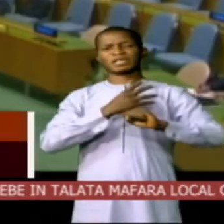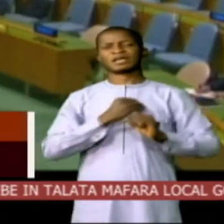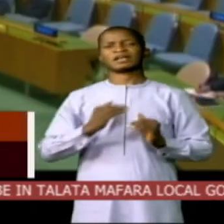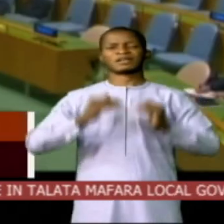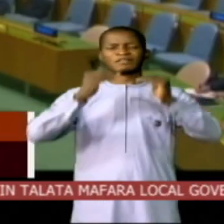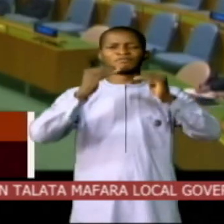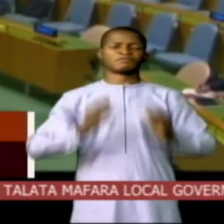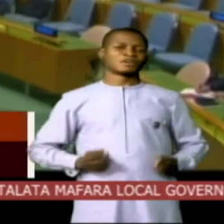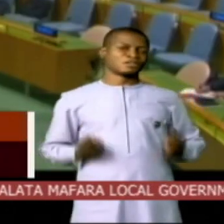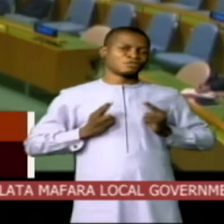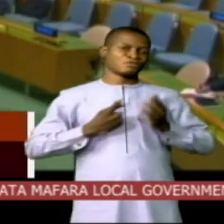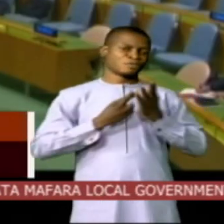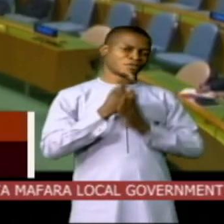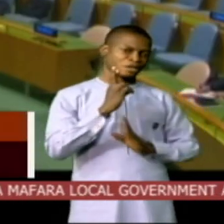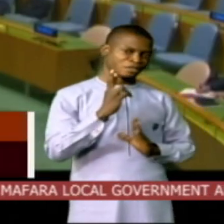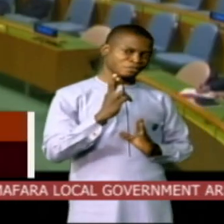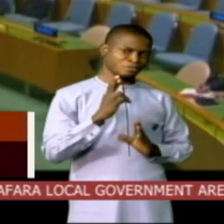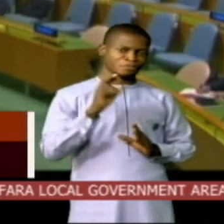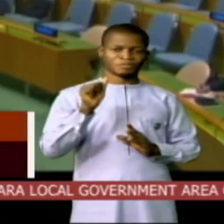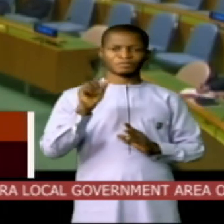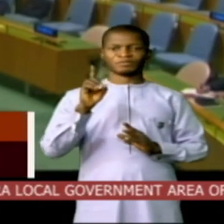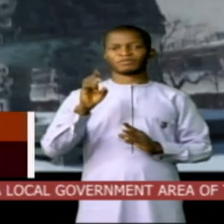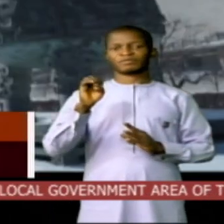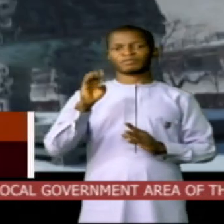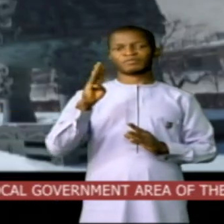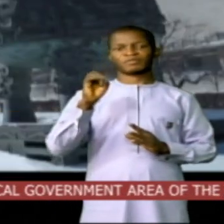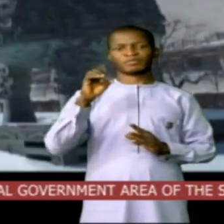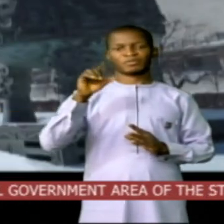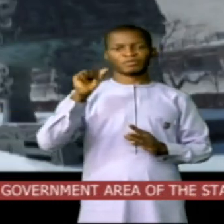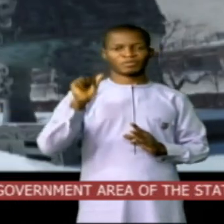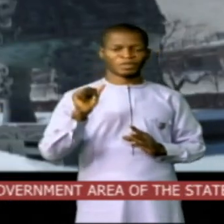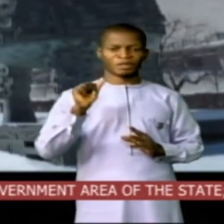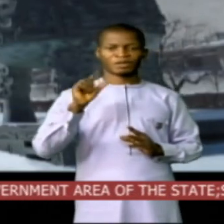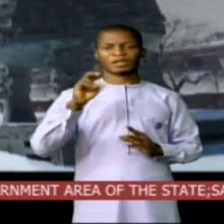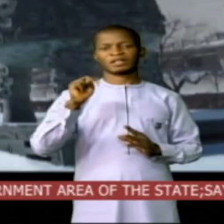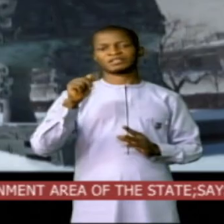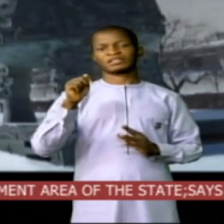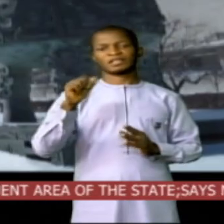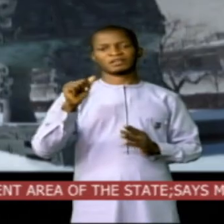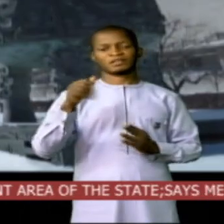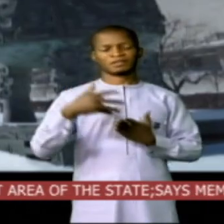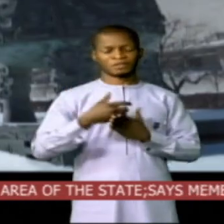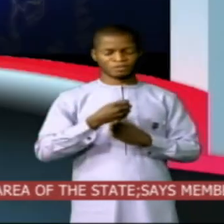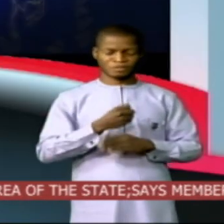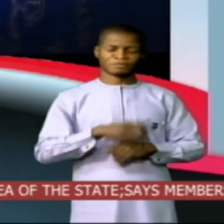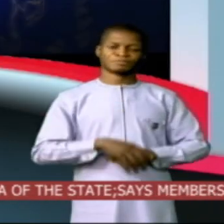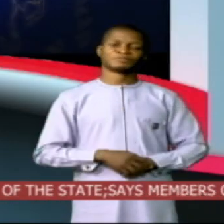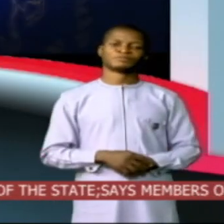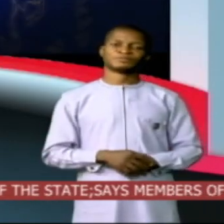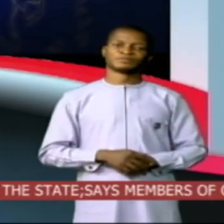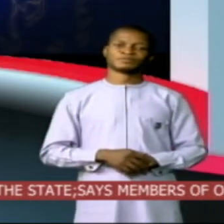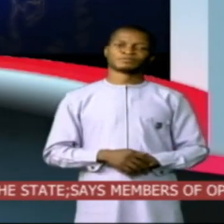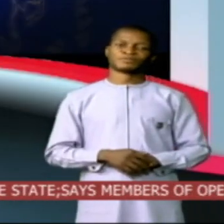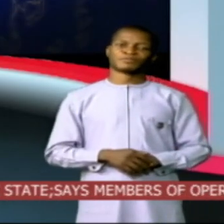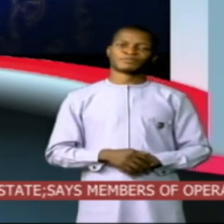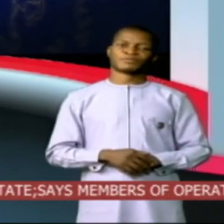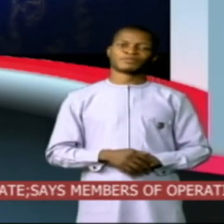human rights. Adebola Brooklyn Sunday, NTA News.